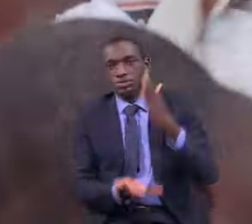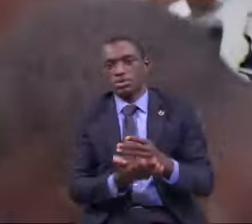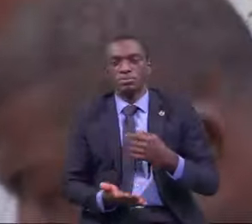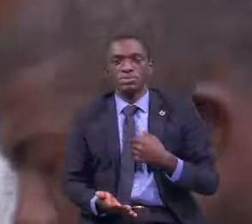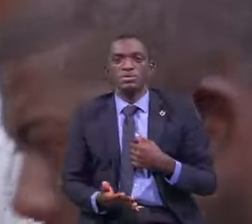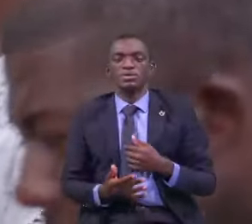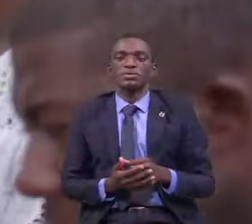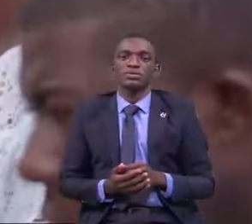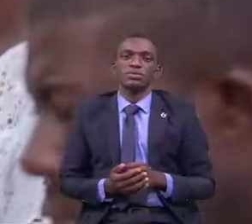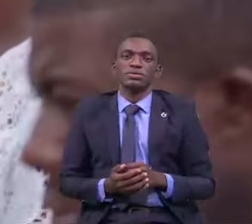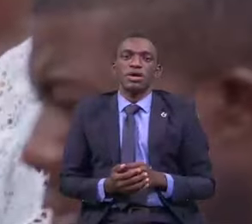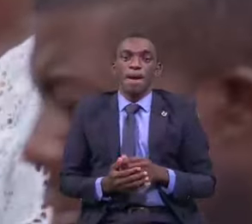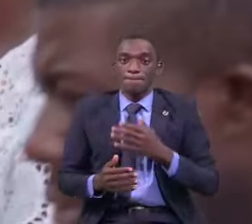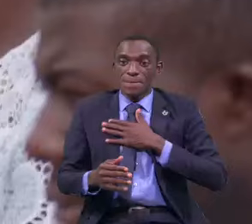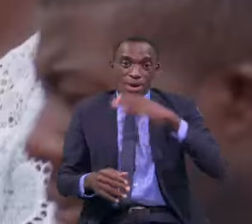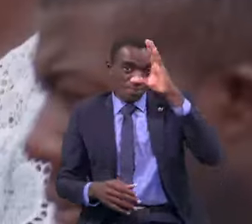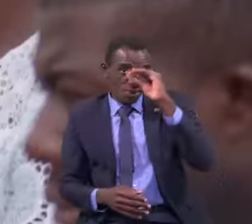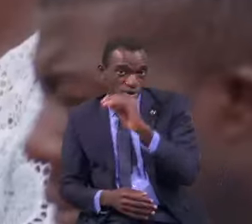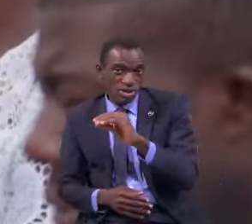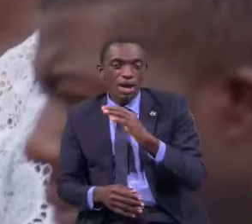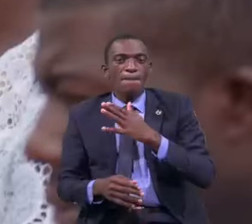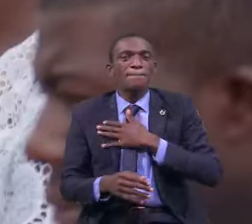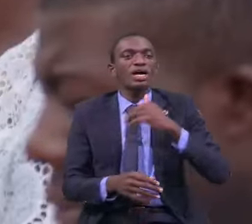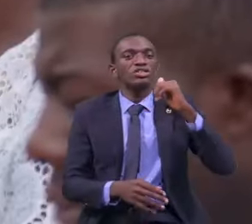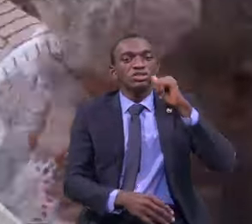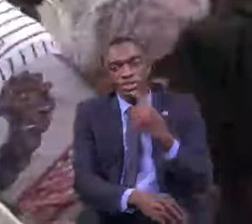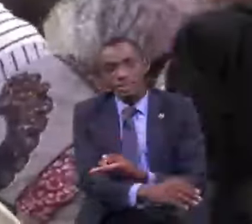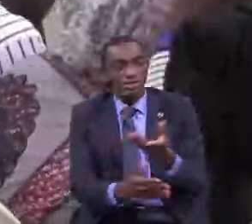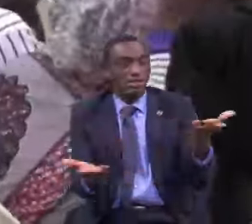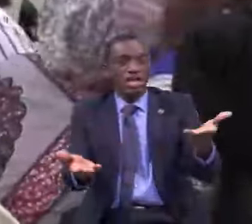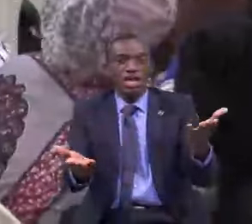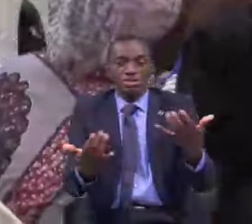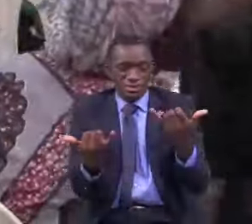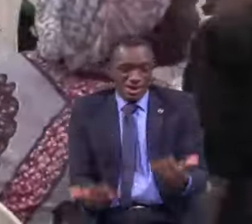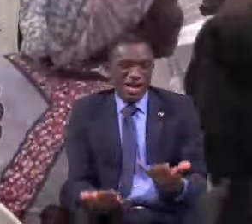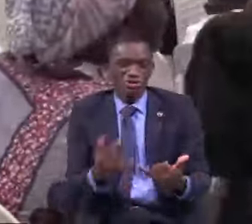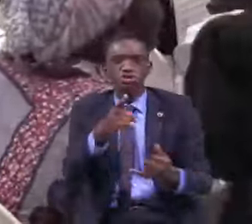unstoppable. My boy, my daughter there, from now you're unstoppable.